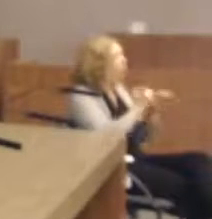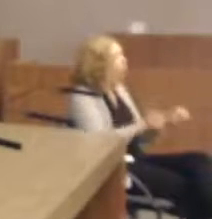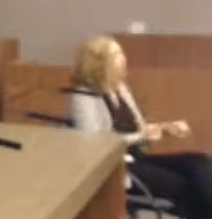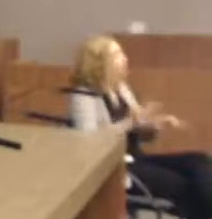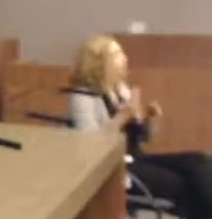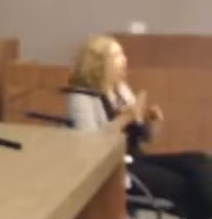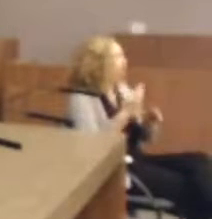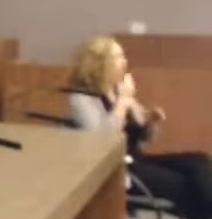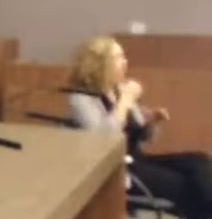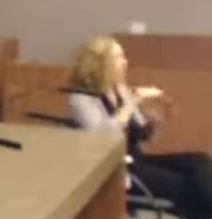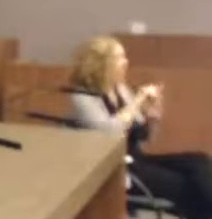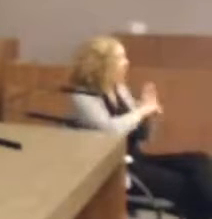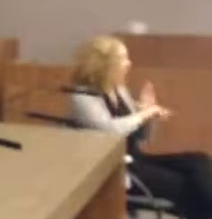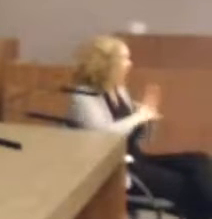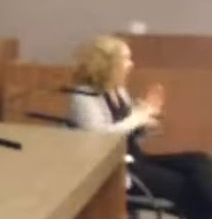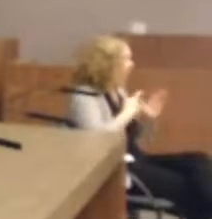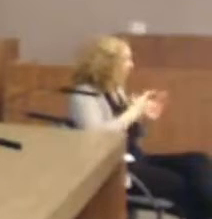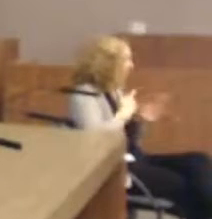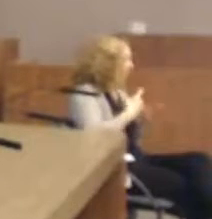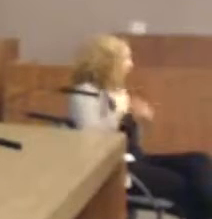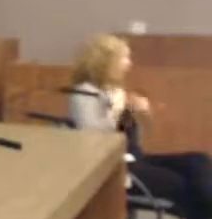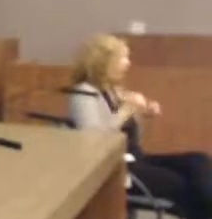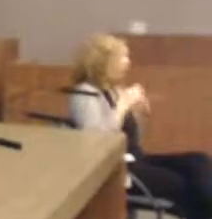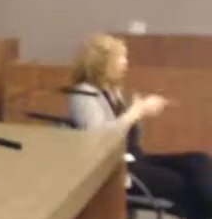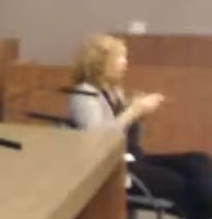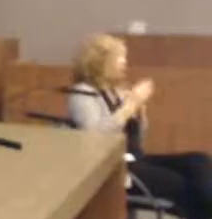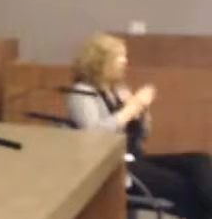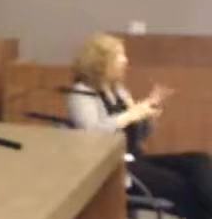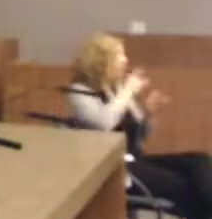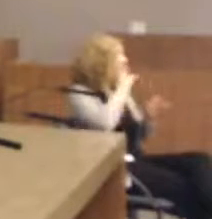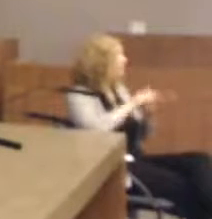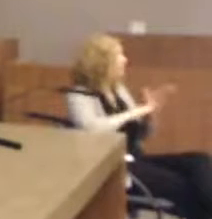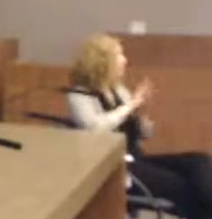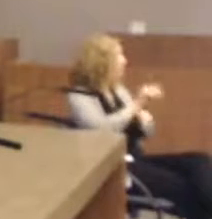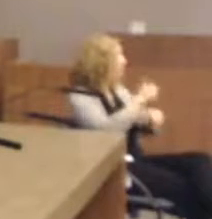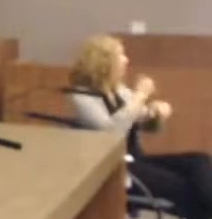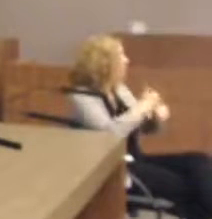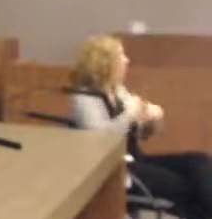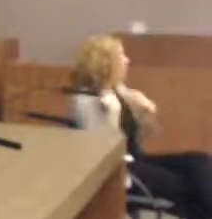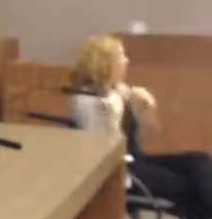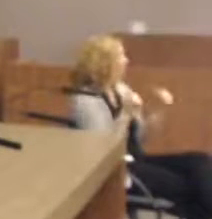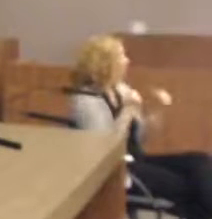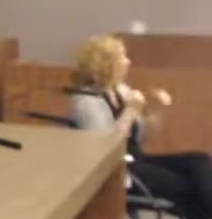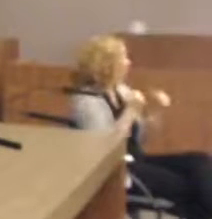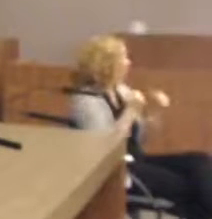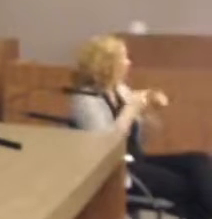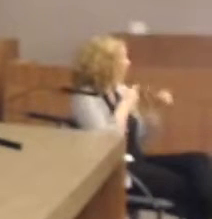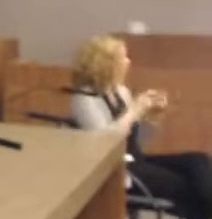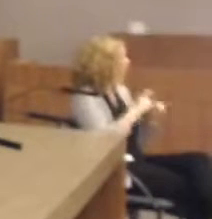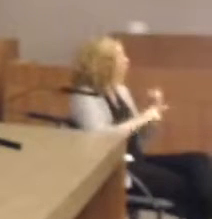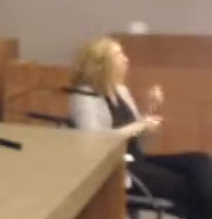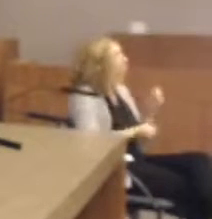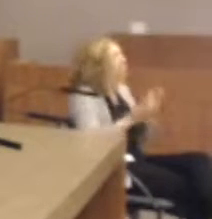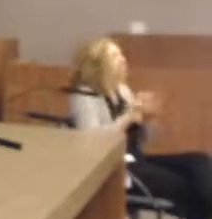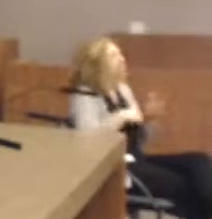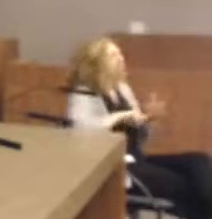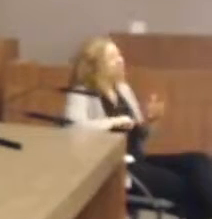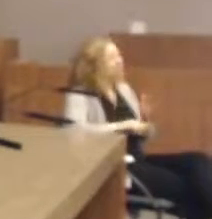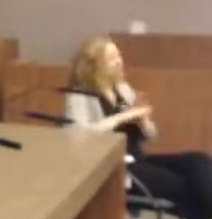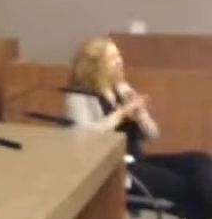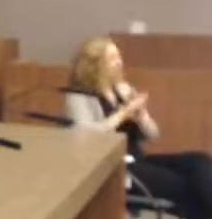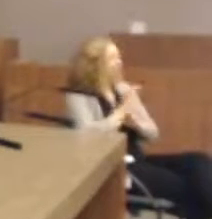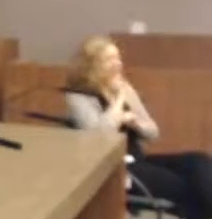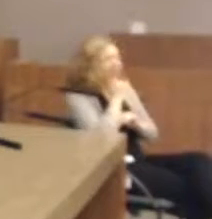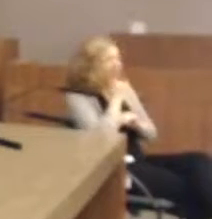healthy ways to get rid of them. And some of us develop healthy coping mechanisms for that. But many of us develop maladaptive coping mechanisms to deal